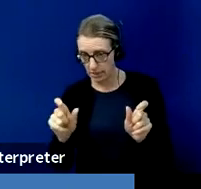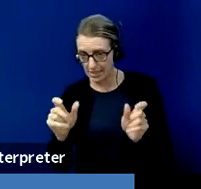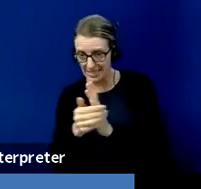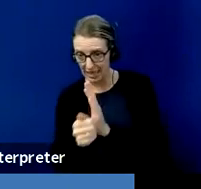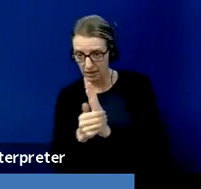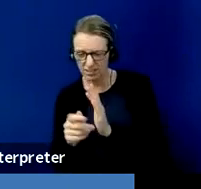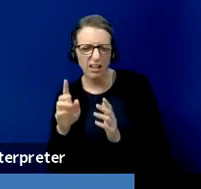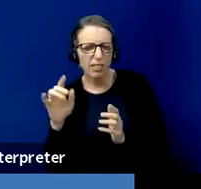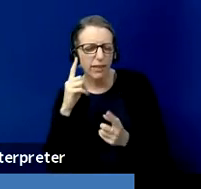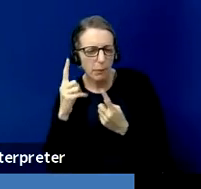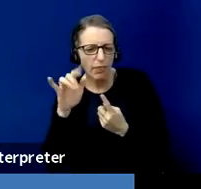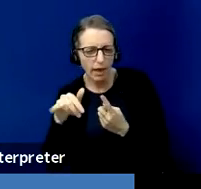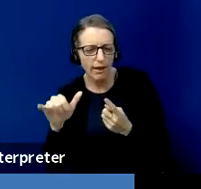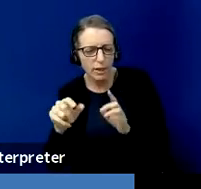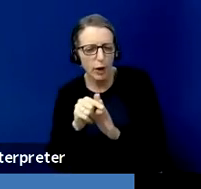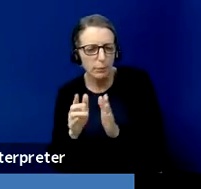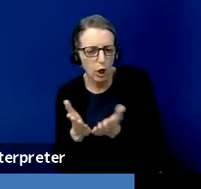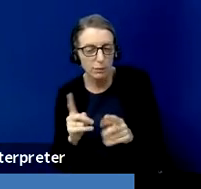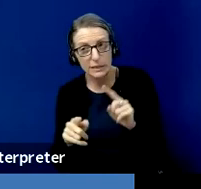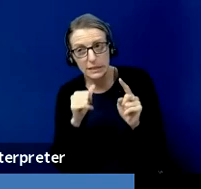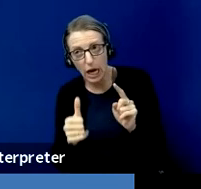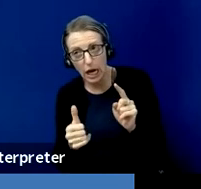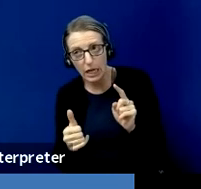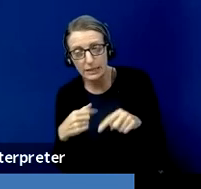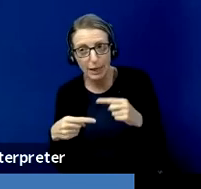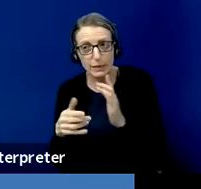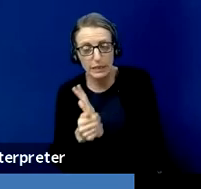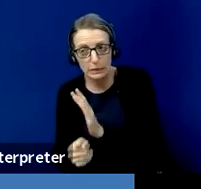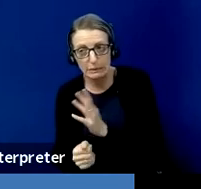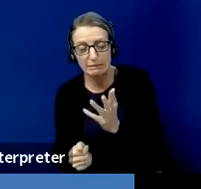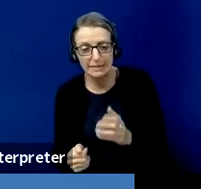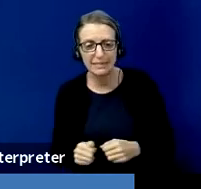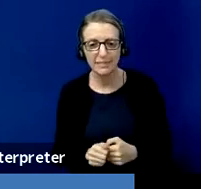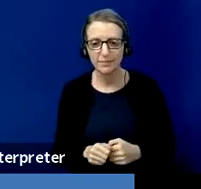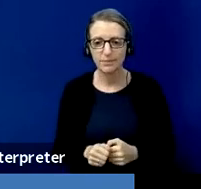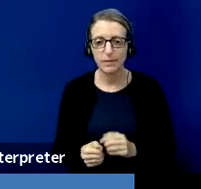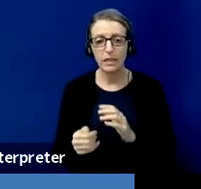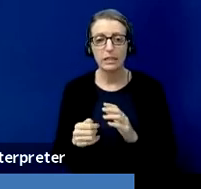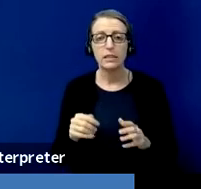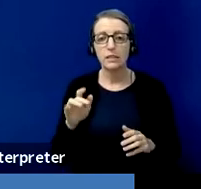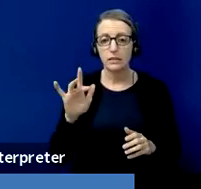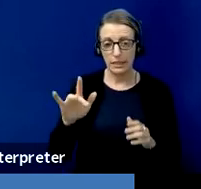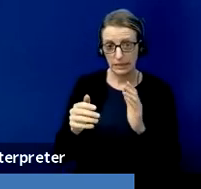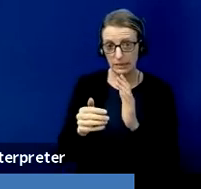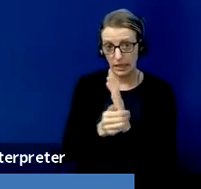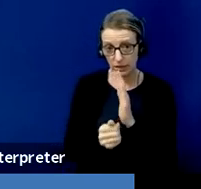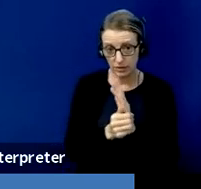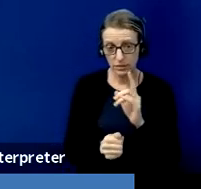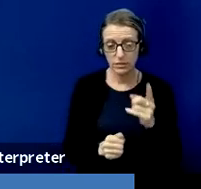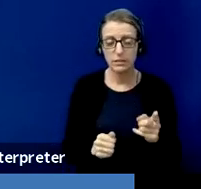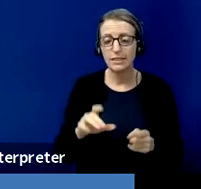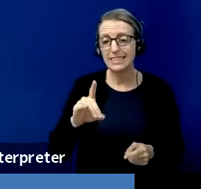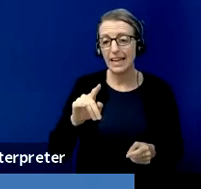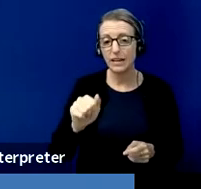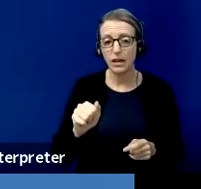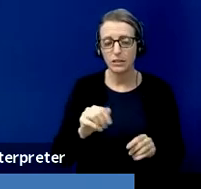a grade book, but it's not. It's about skills. When you click skills, it takes all the data, populates it for